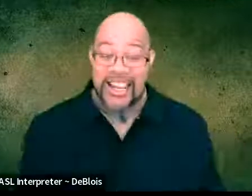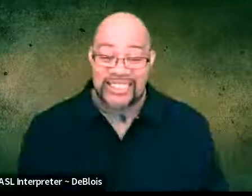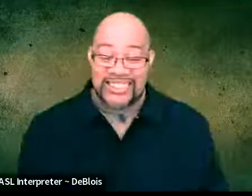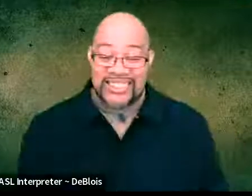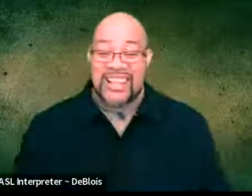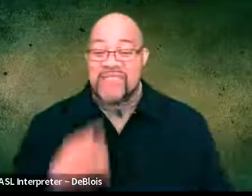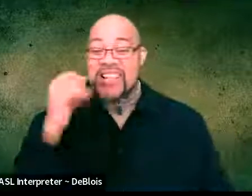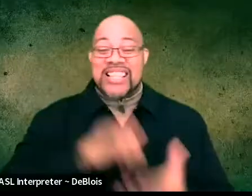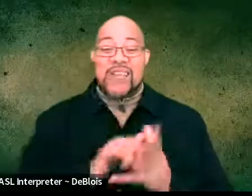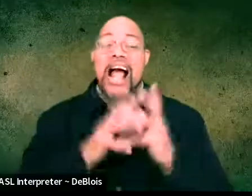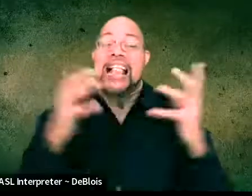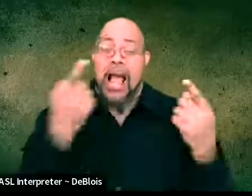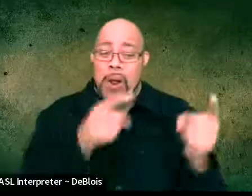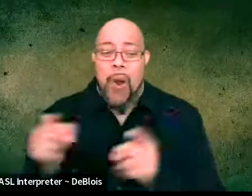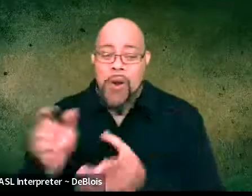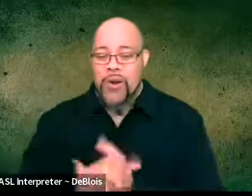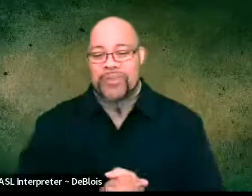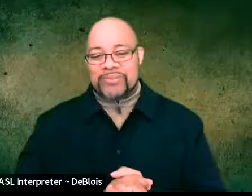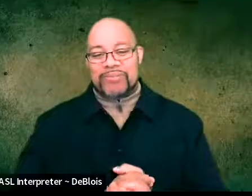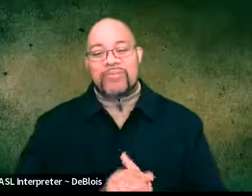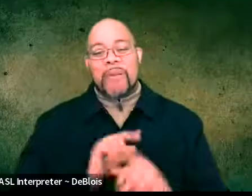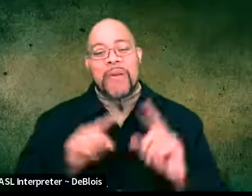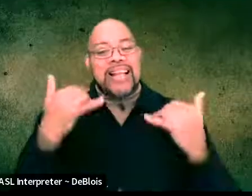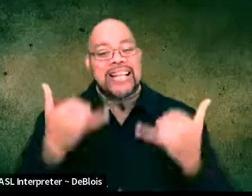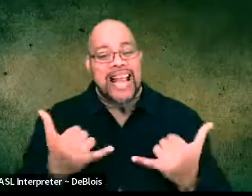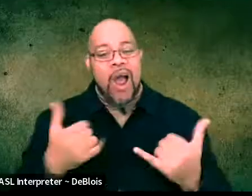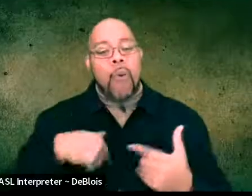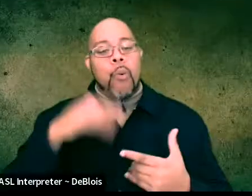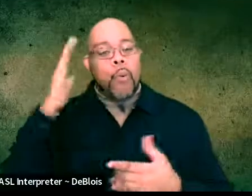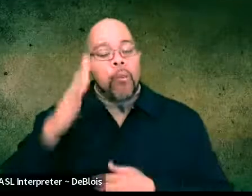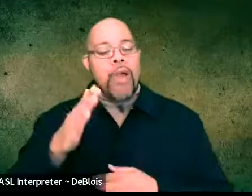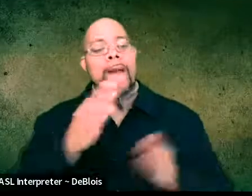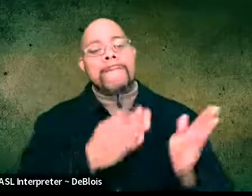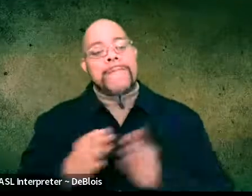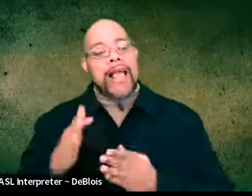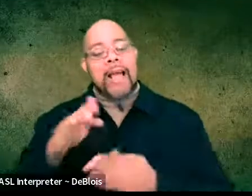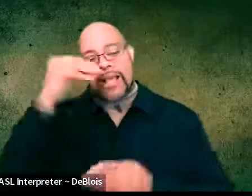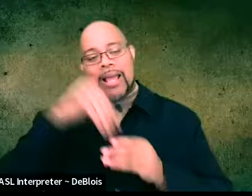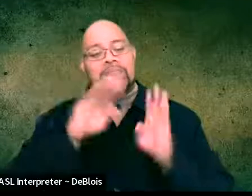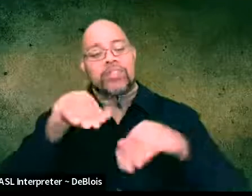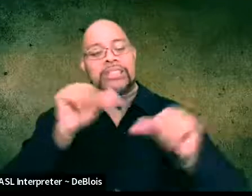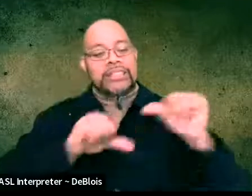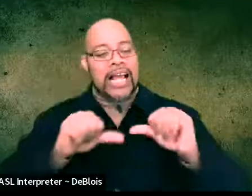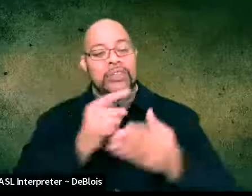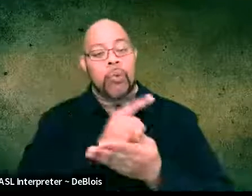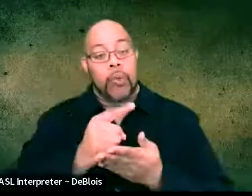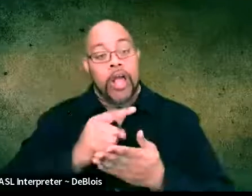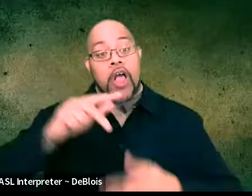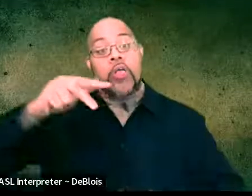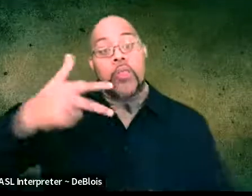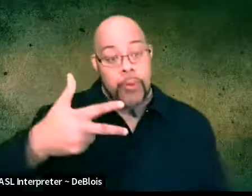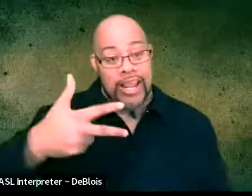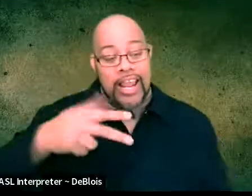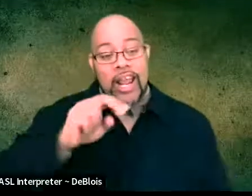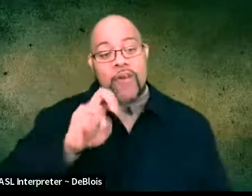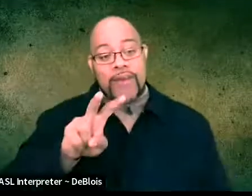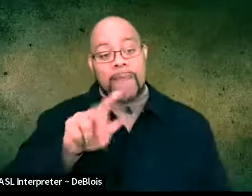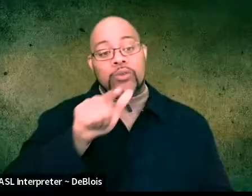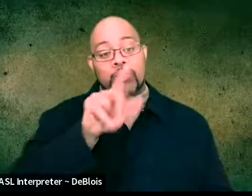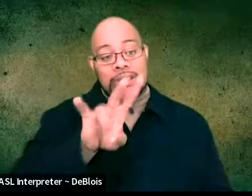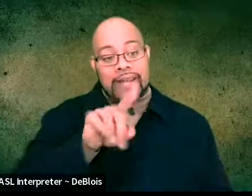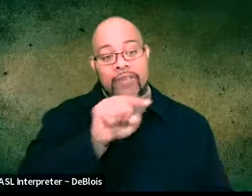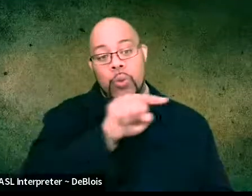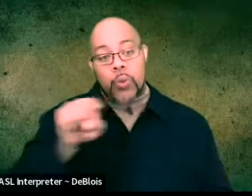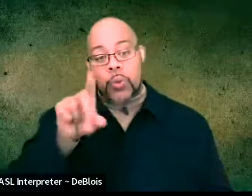because there was a lot going on. But now, we are going to be planning for Black and Marine Science Week 3, November 27th through